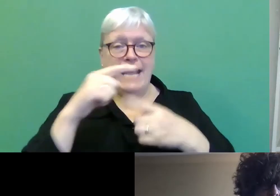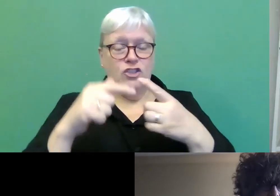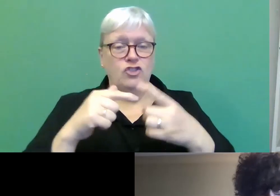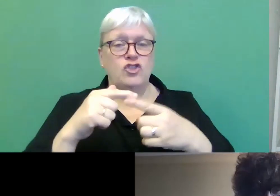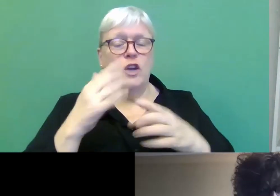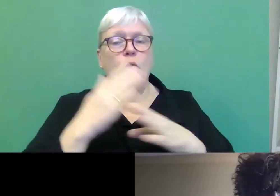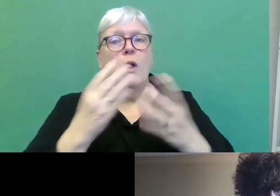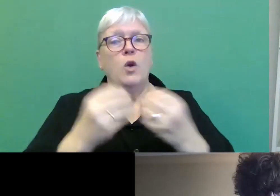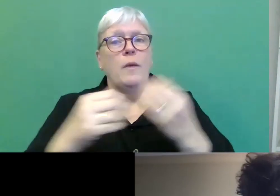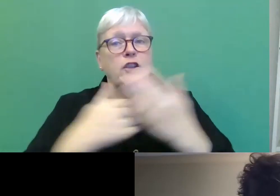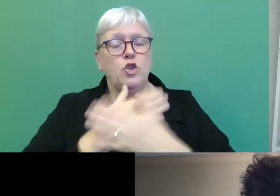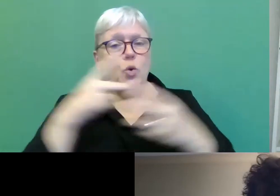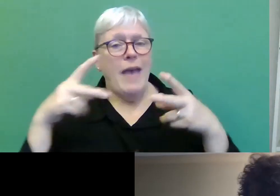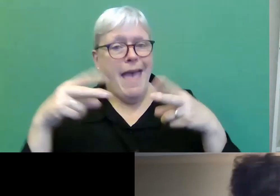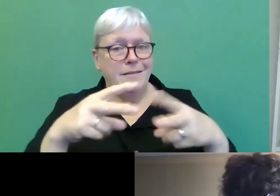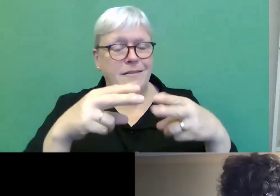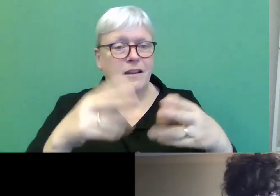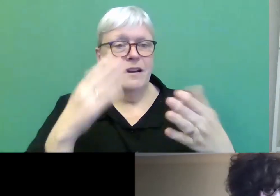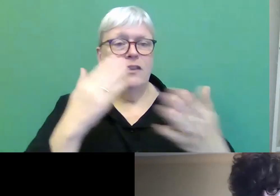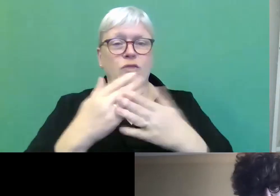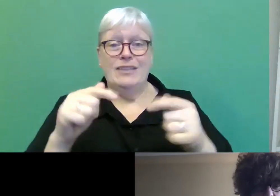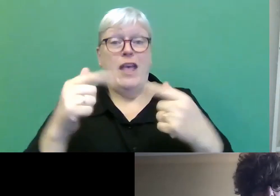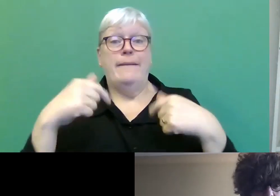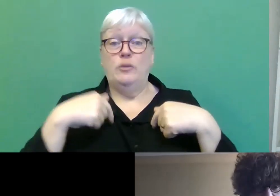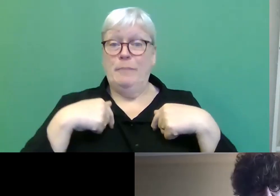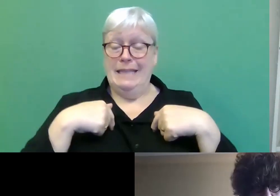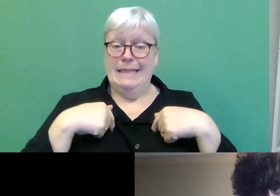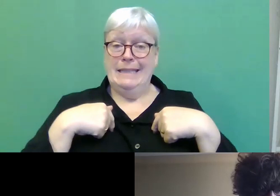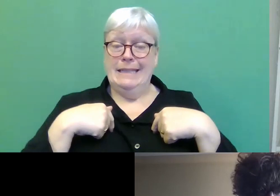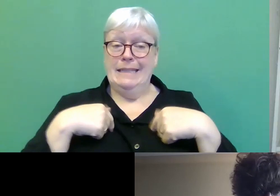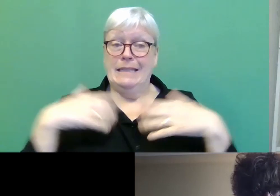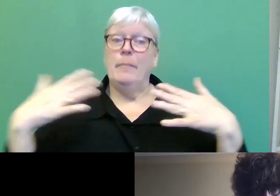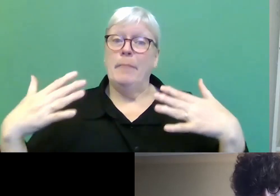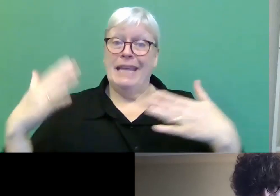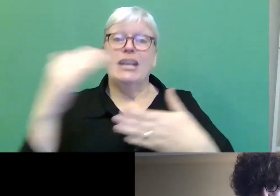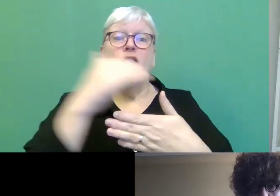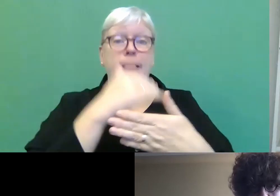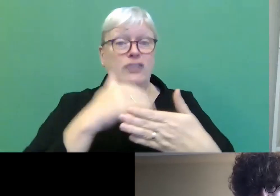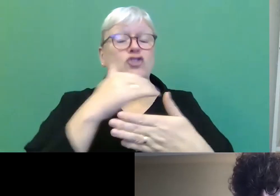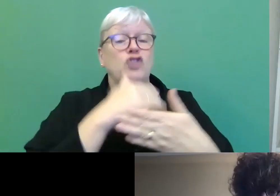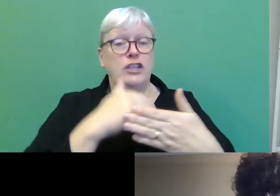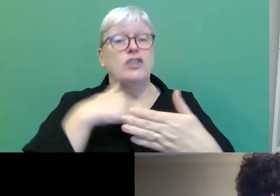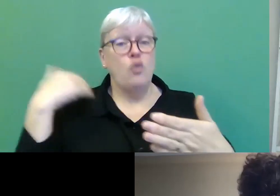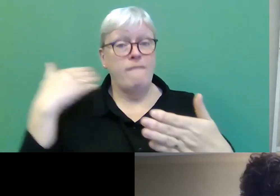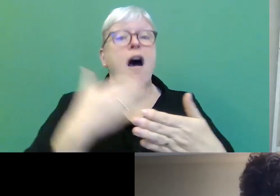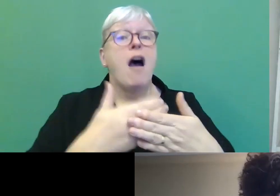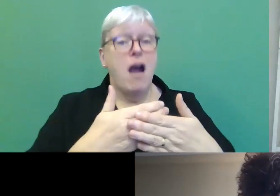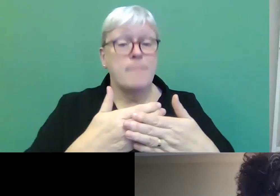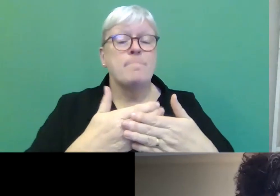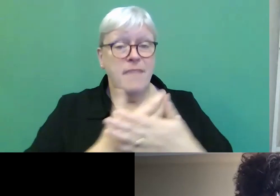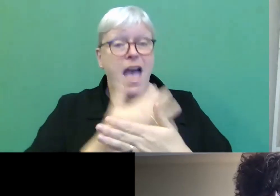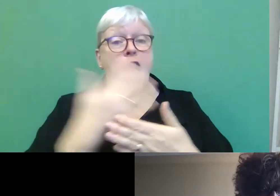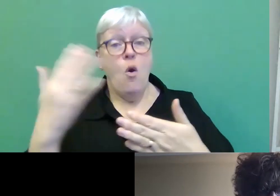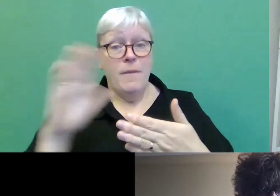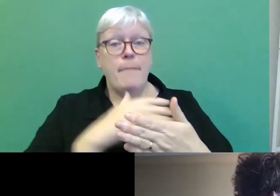new editor on it that's really sort of challenged me, and it's the biggest collection of poetry I've produced yet in terms of the number of poems in